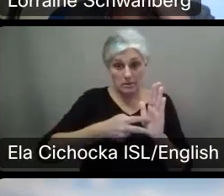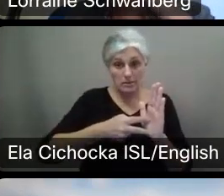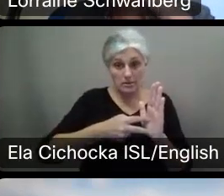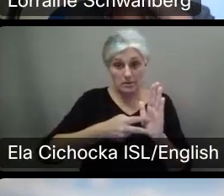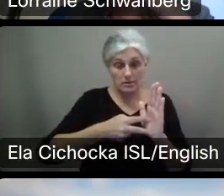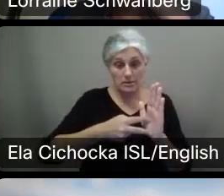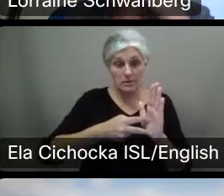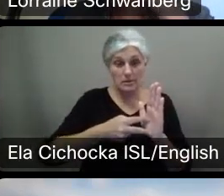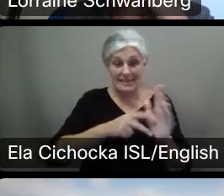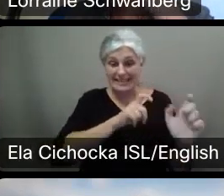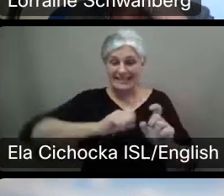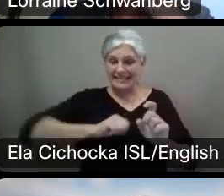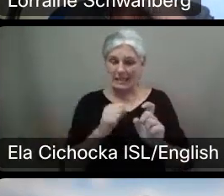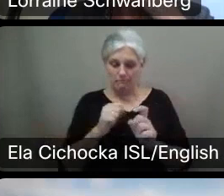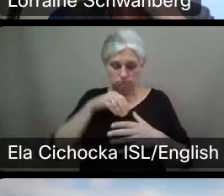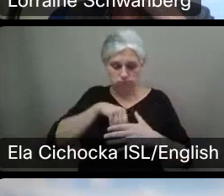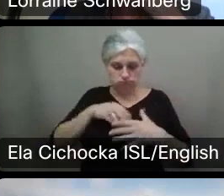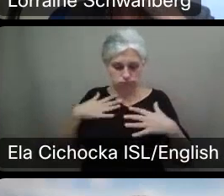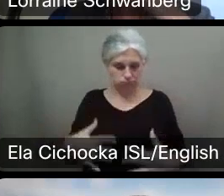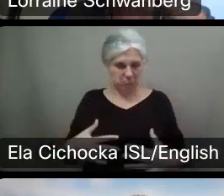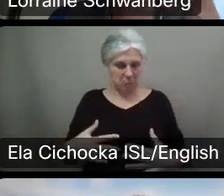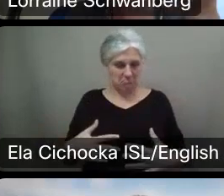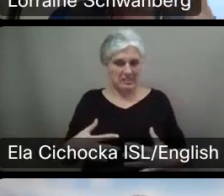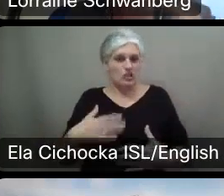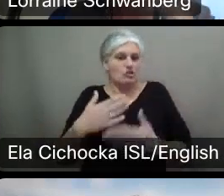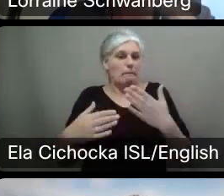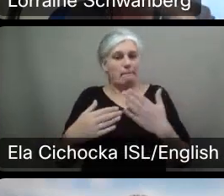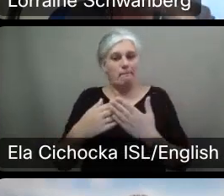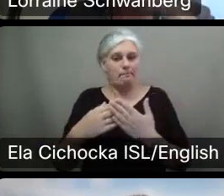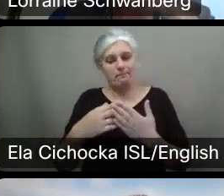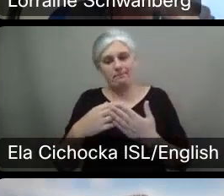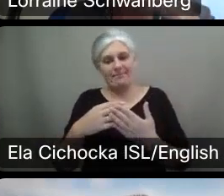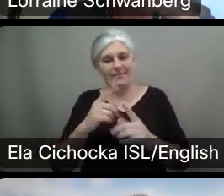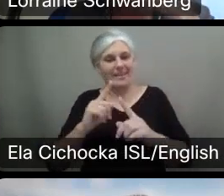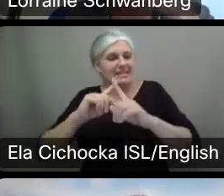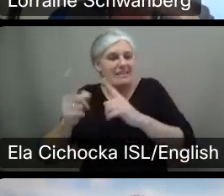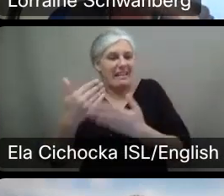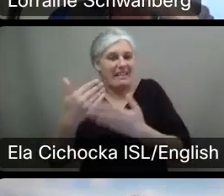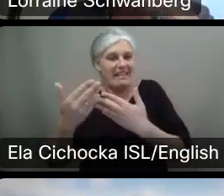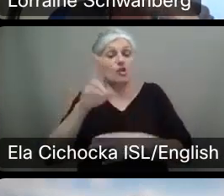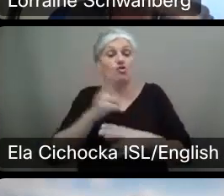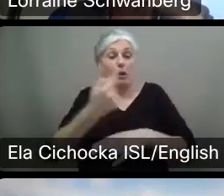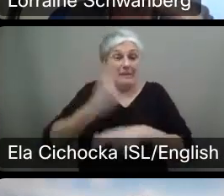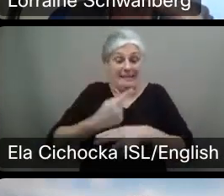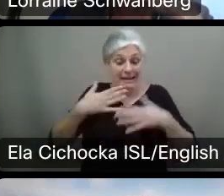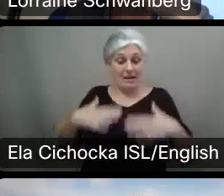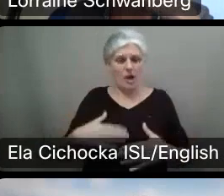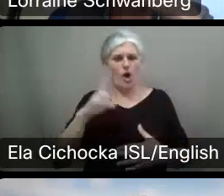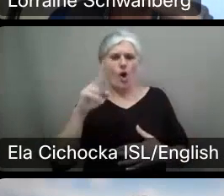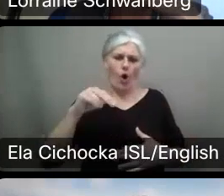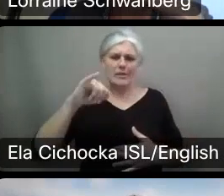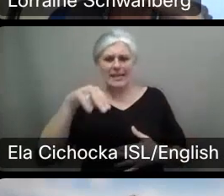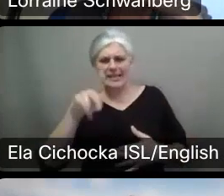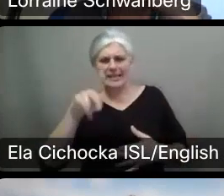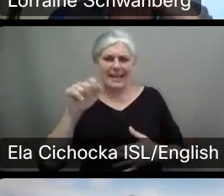object. And you think of what, I suppose, what's the relevance here around unintended retained